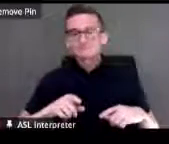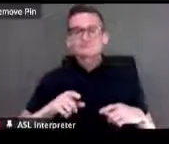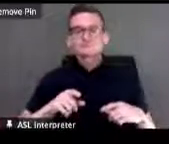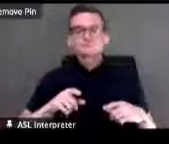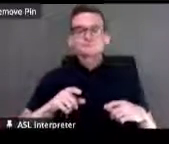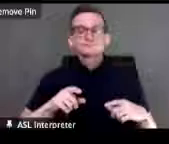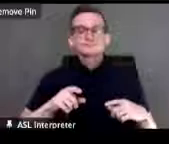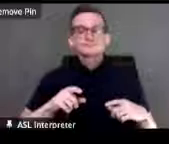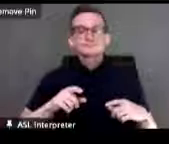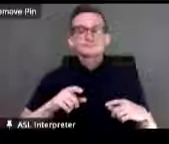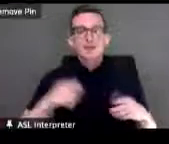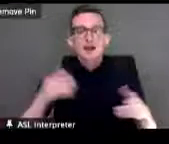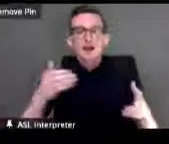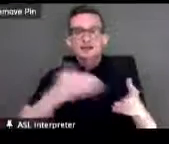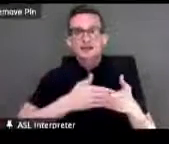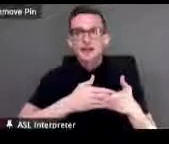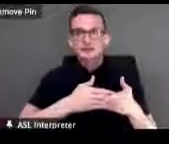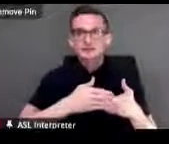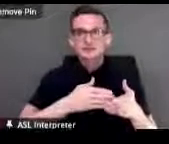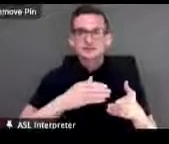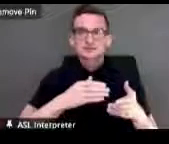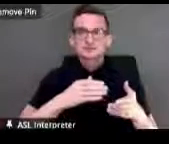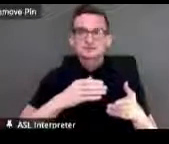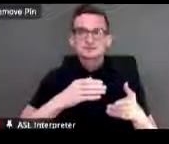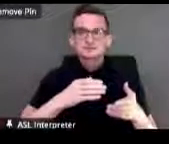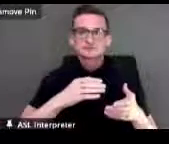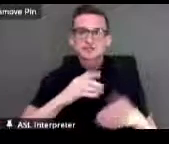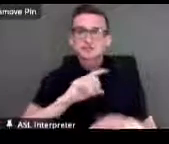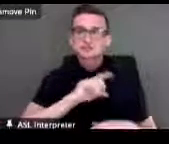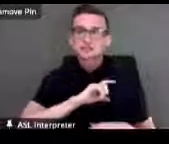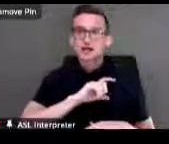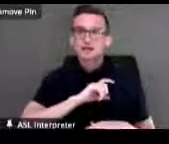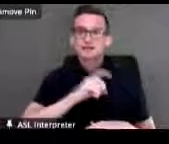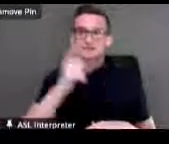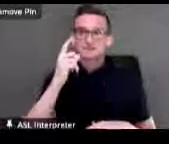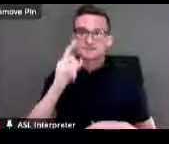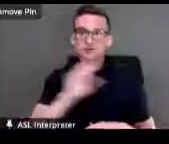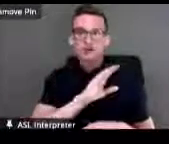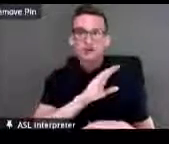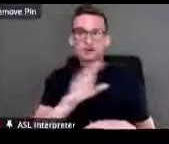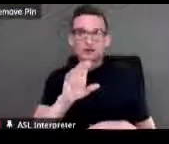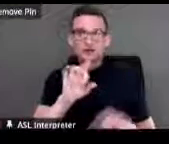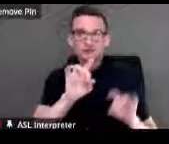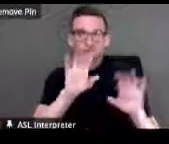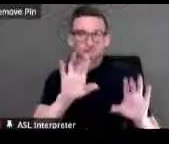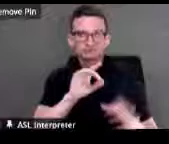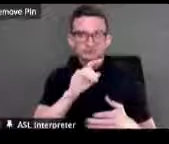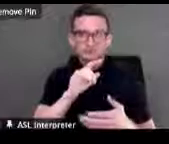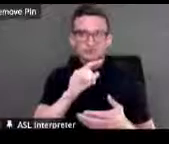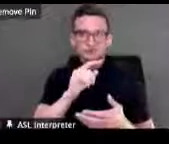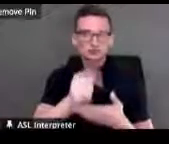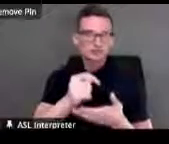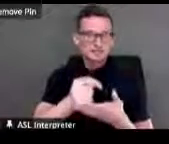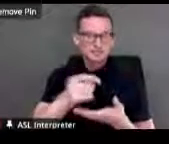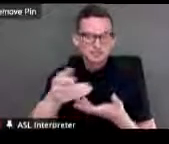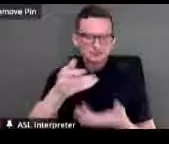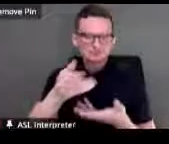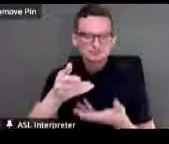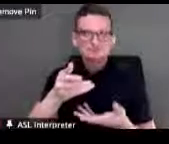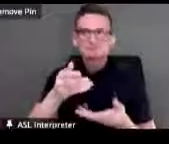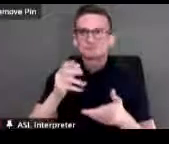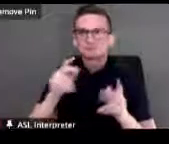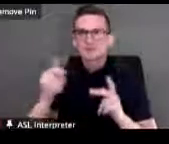is against the sheriffs for the disparaging treatment that they did to Section 8 people, to people of color,